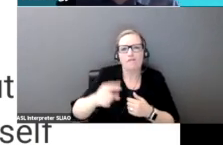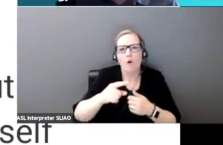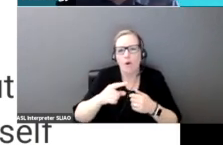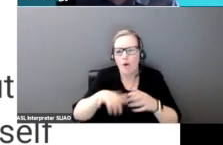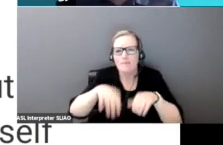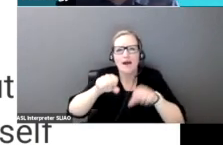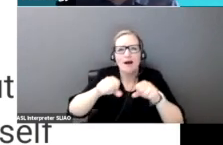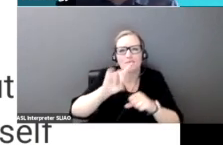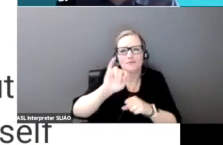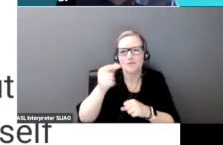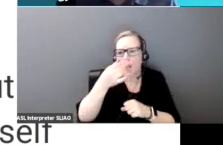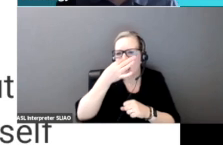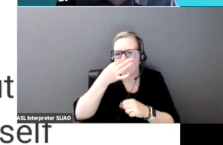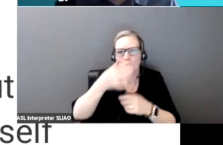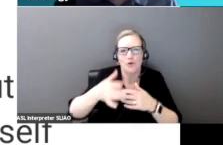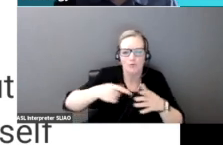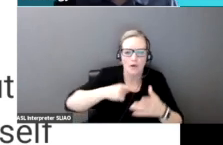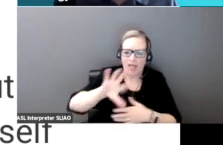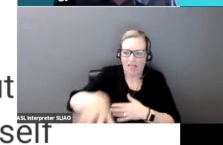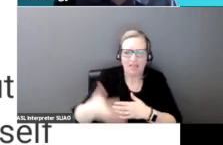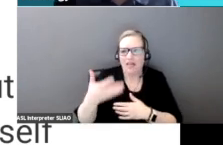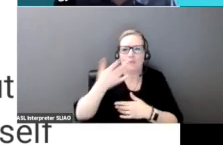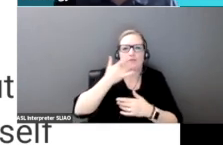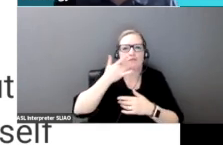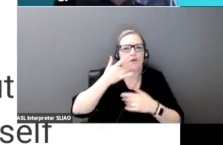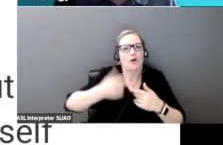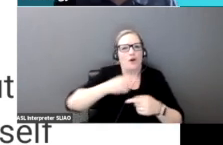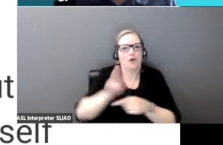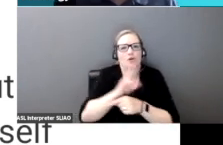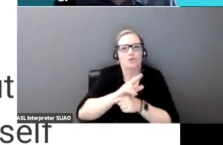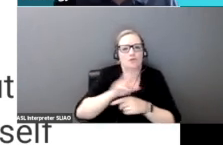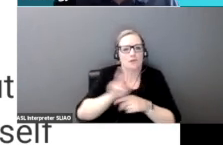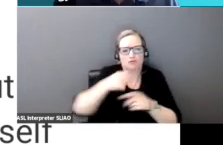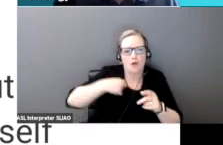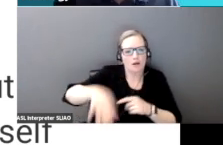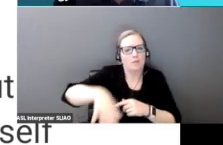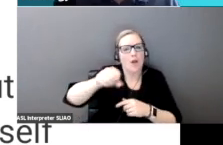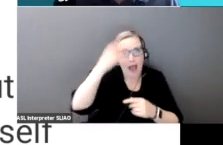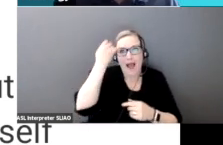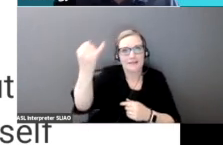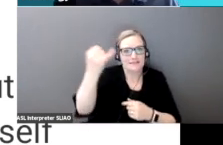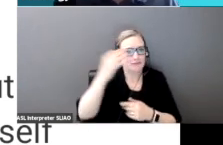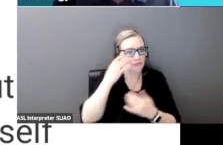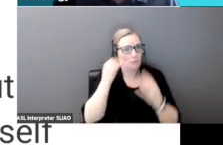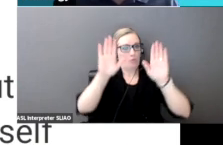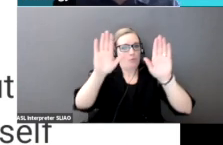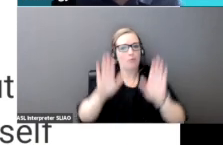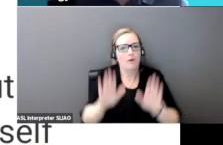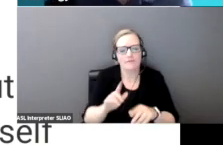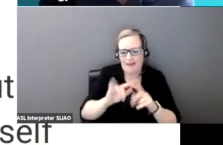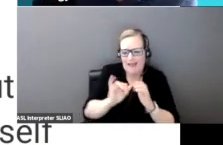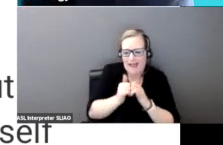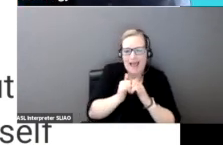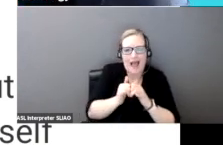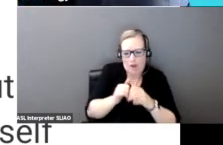the inventive aspect of this? And how does it work? And then young girl overcomes